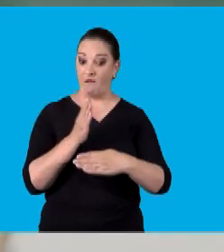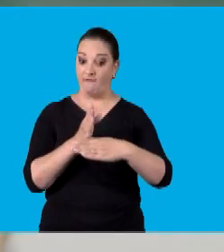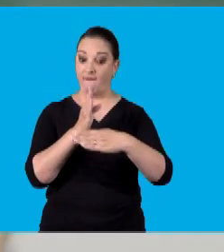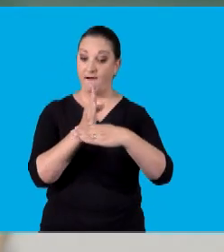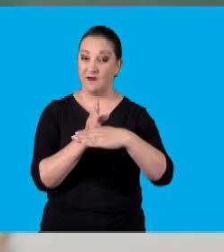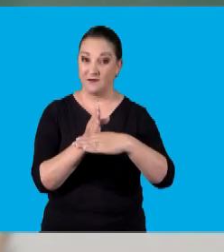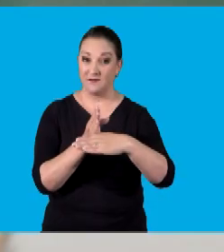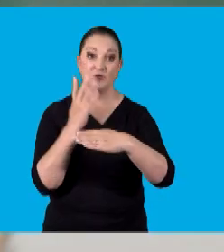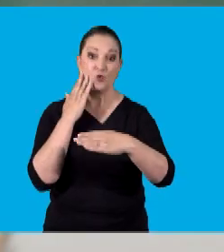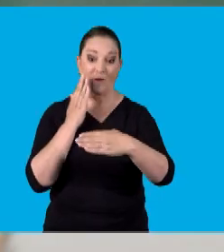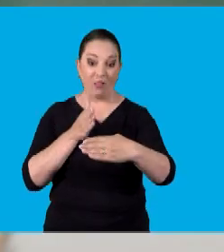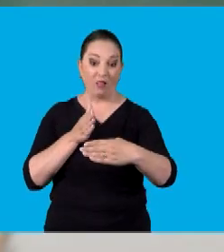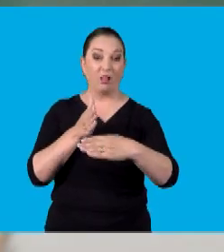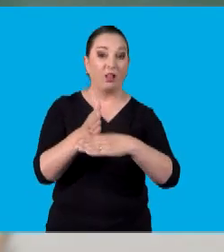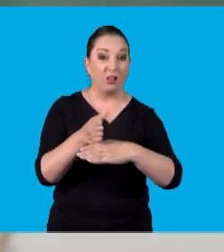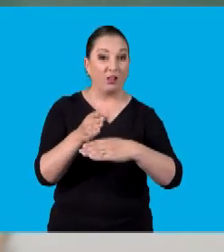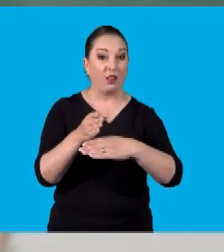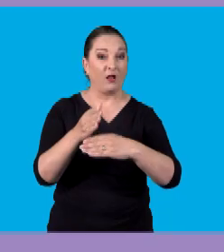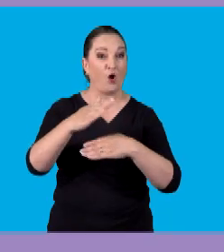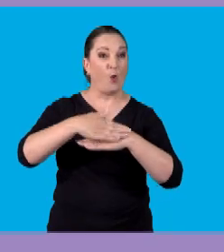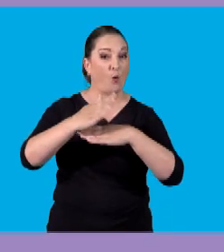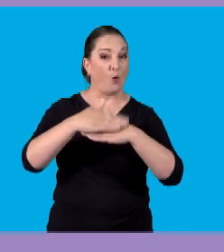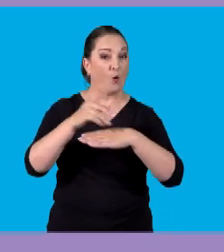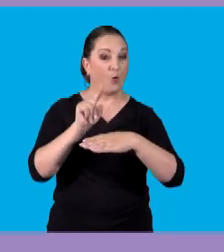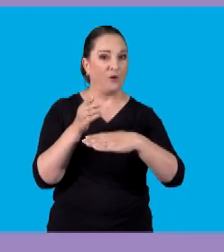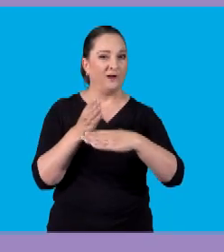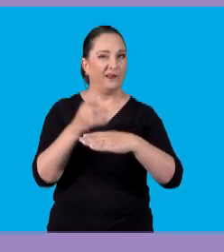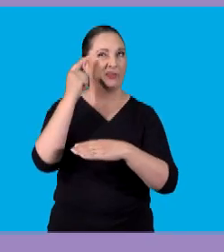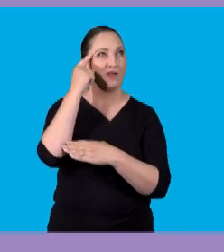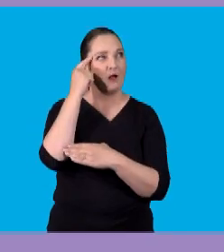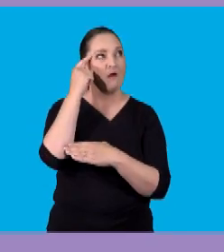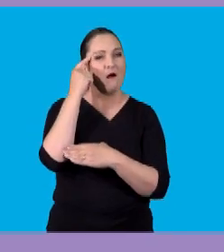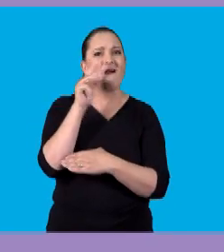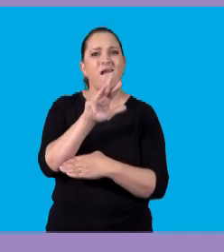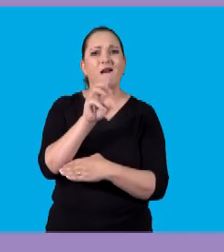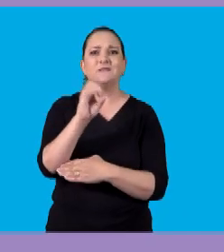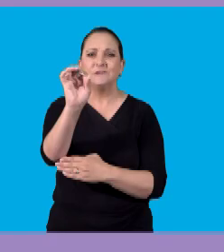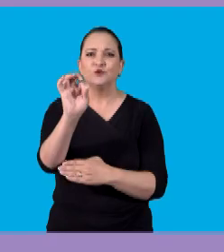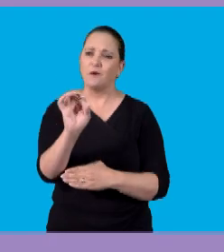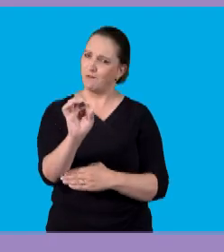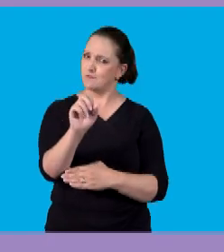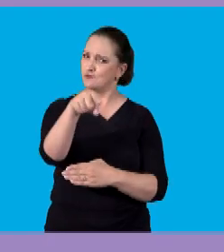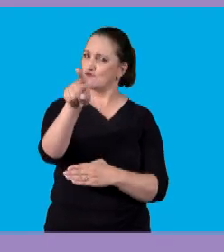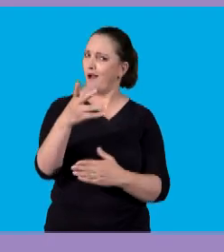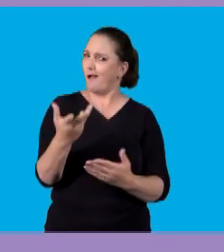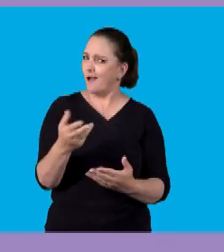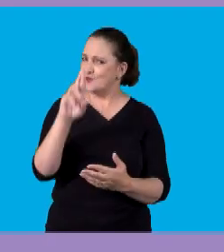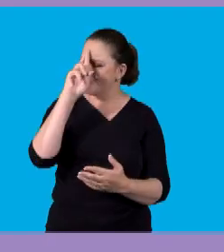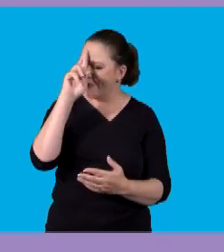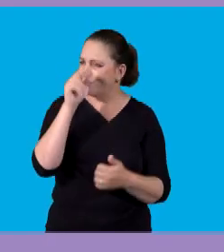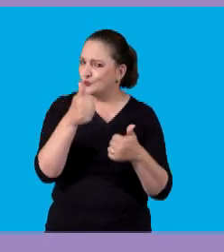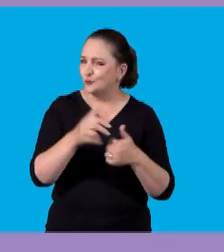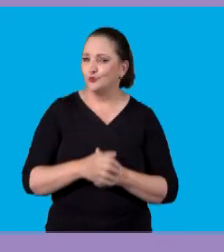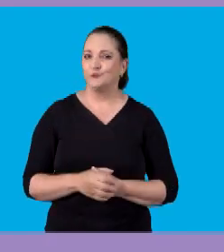a kite and where they intersect? If you are thinking that they intersect at 90 degrees, you are